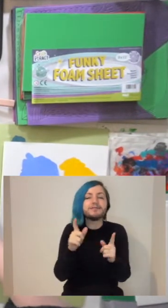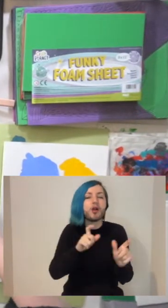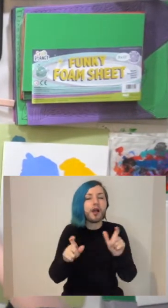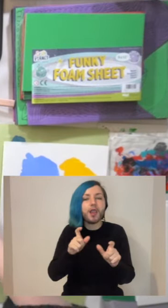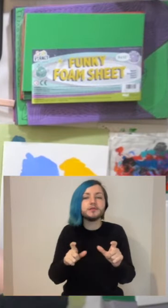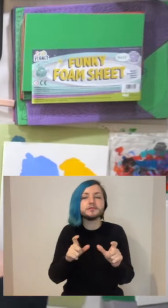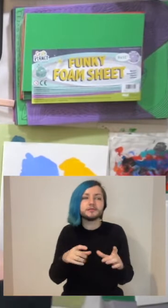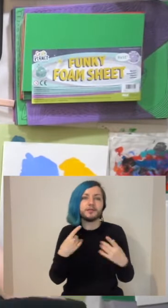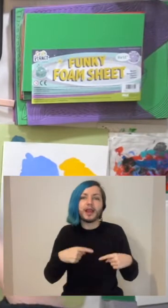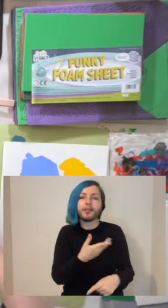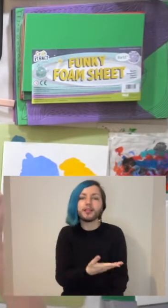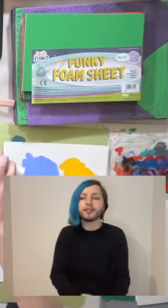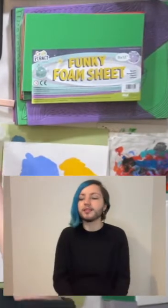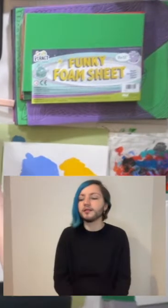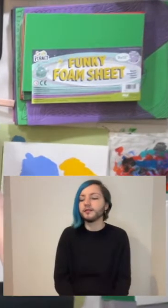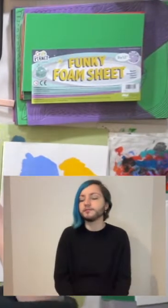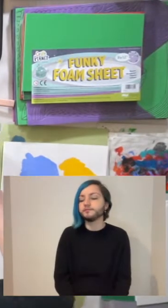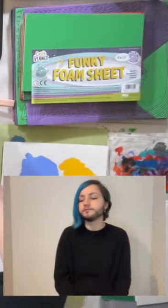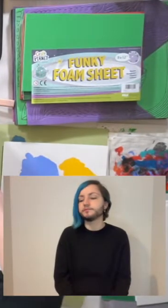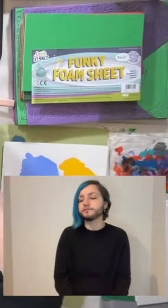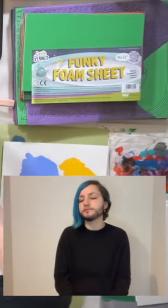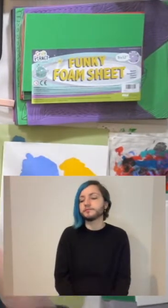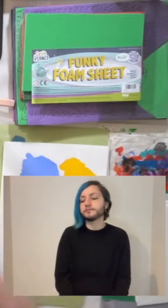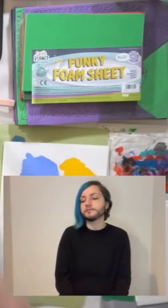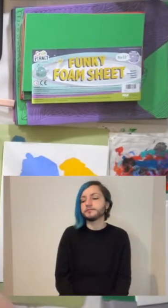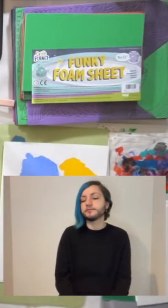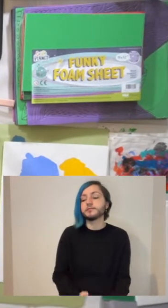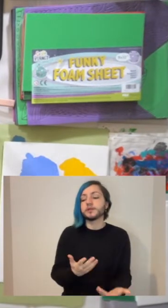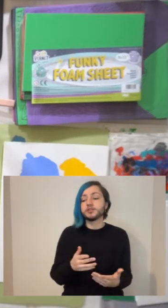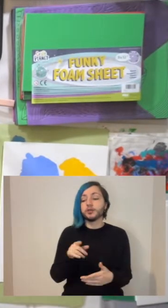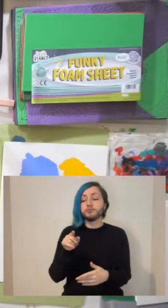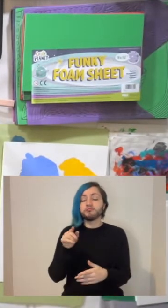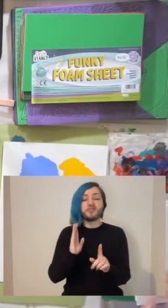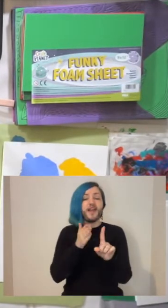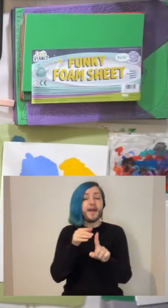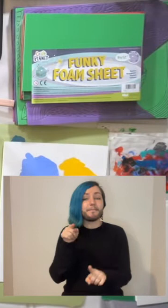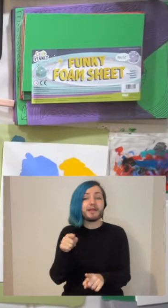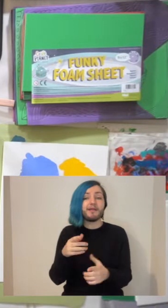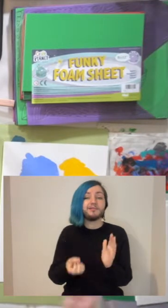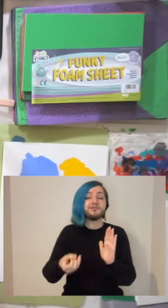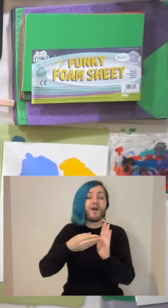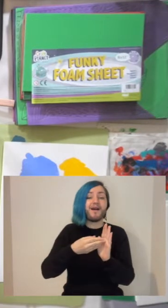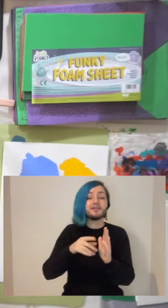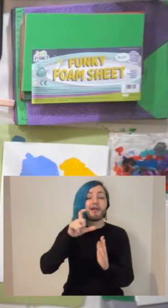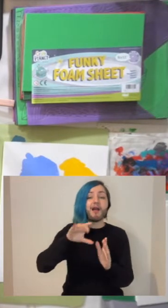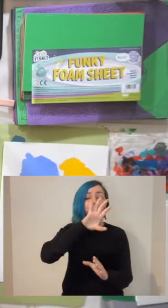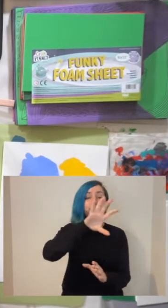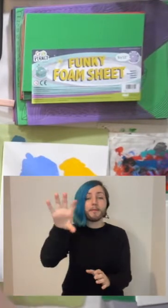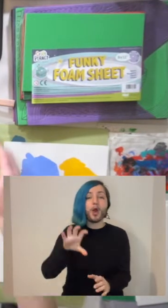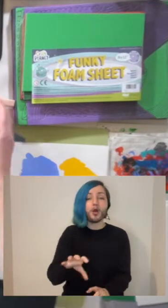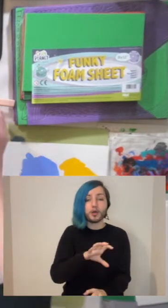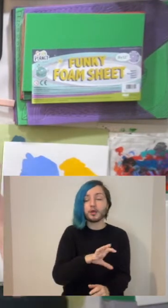colors in my palette. So this is sort of more about getting blocks of color onto the